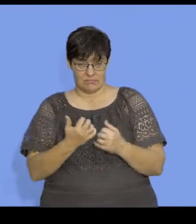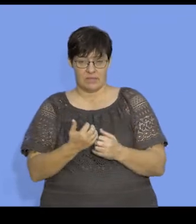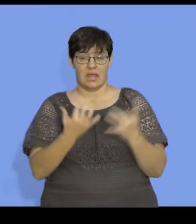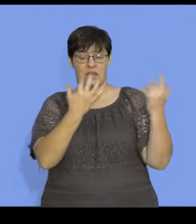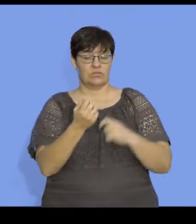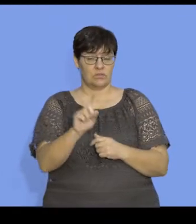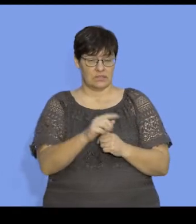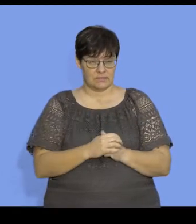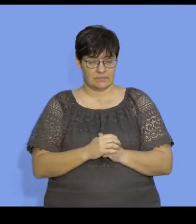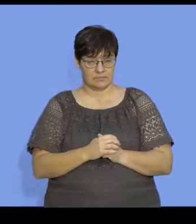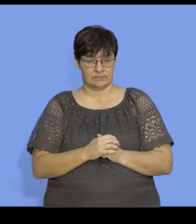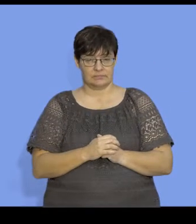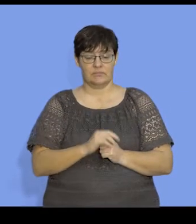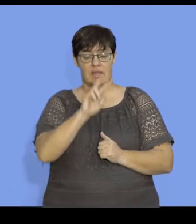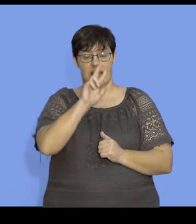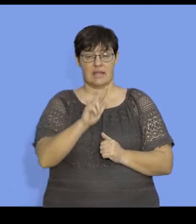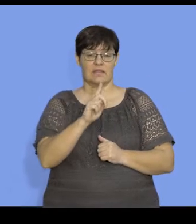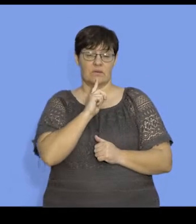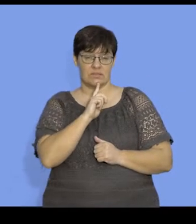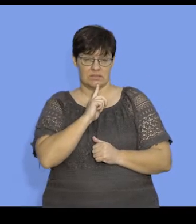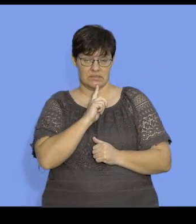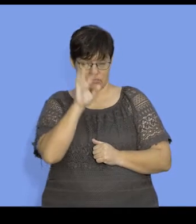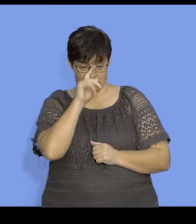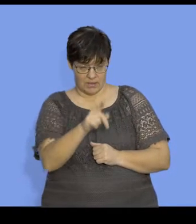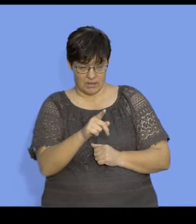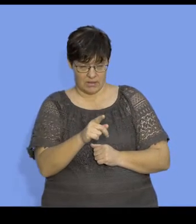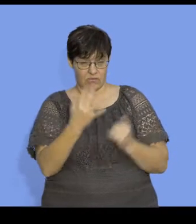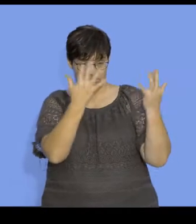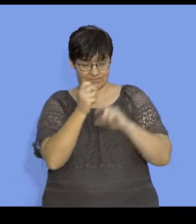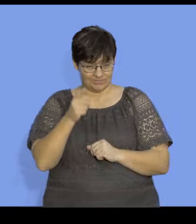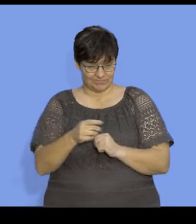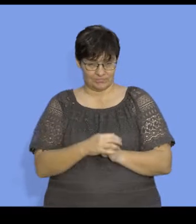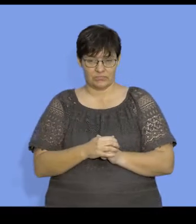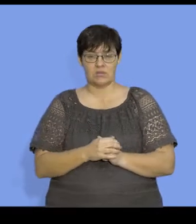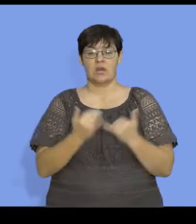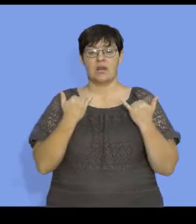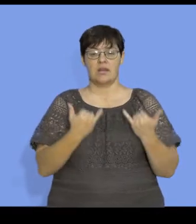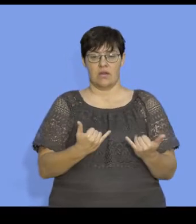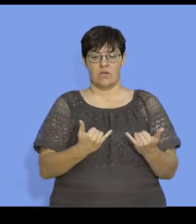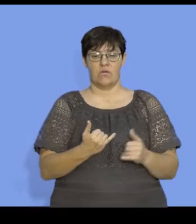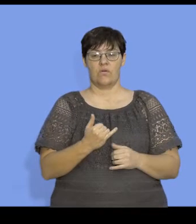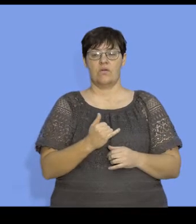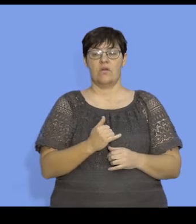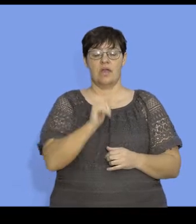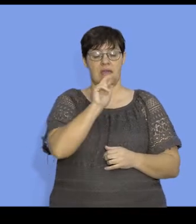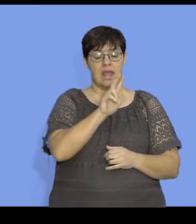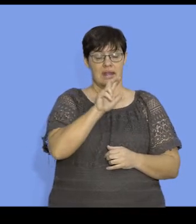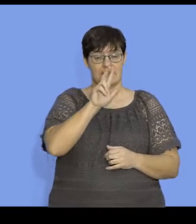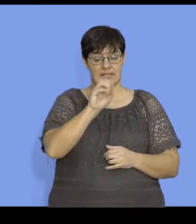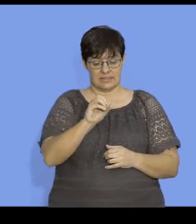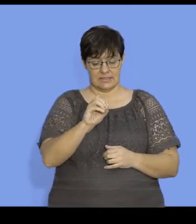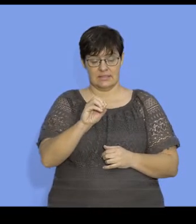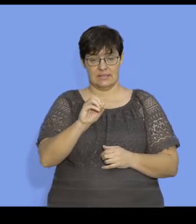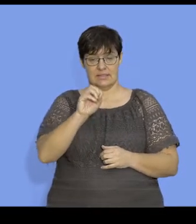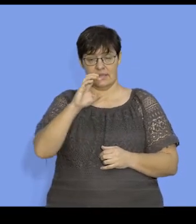increase as 8,000 Rand, remember, from our calculation. So obviously 80 plus the 8